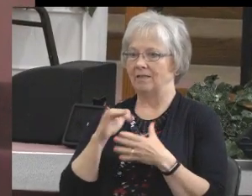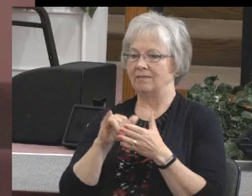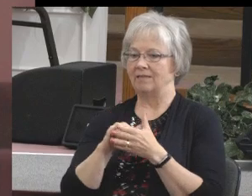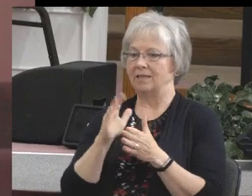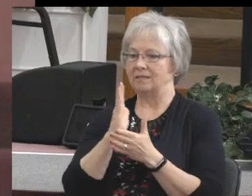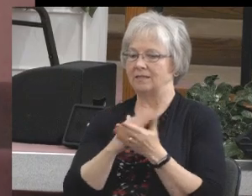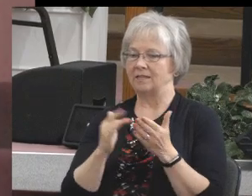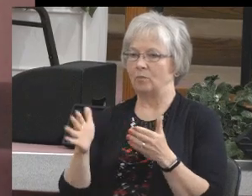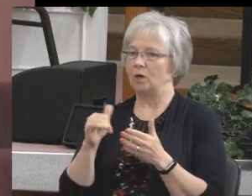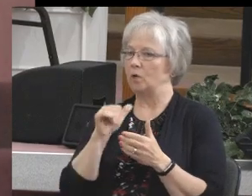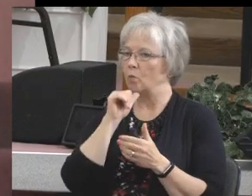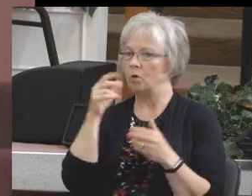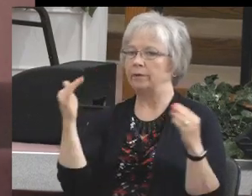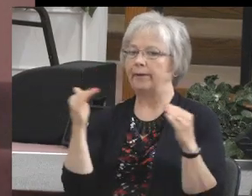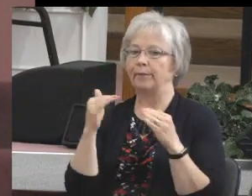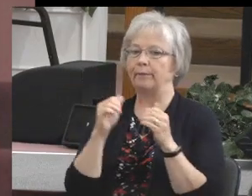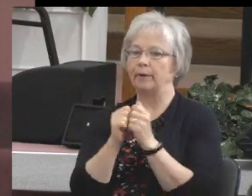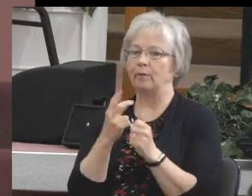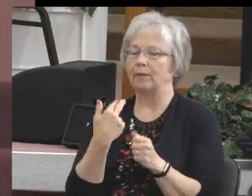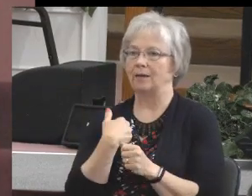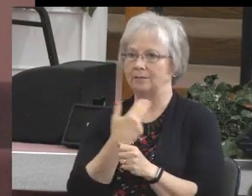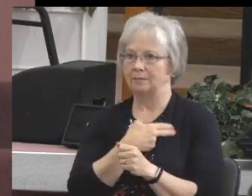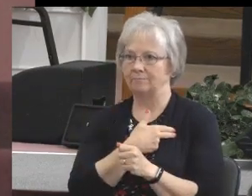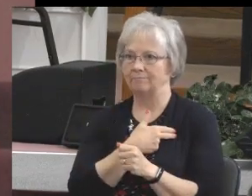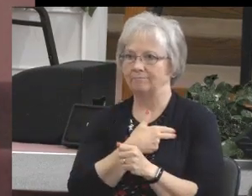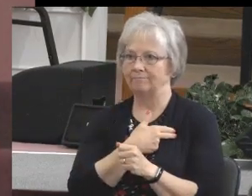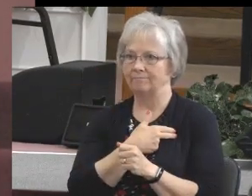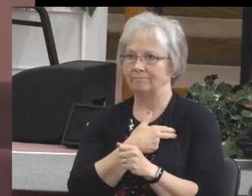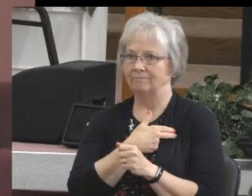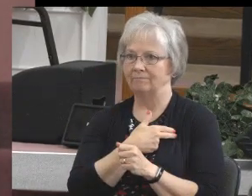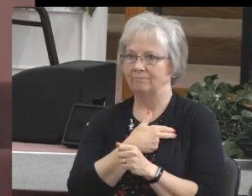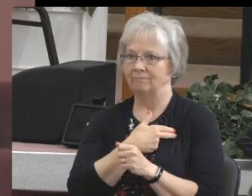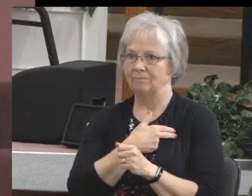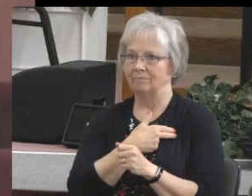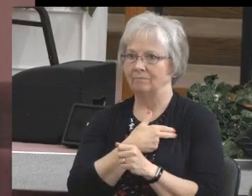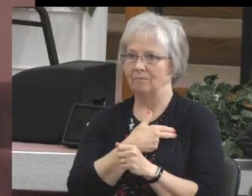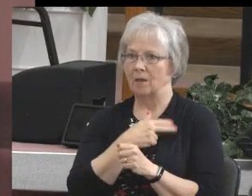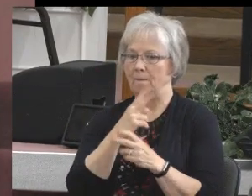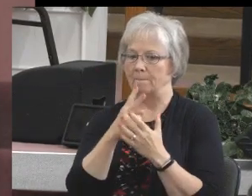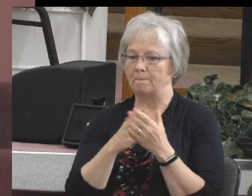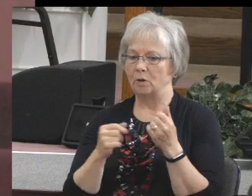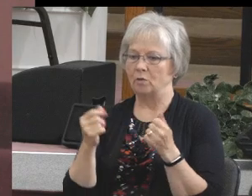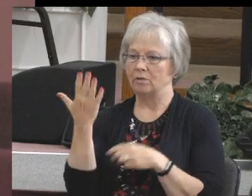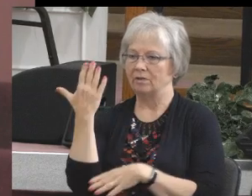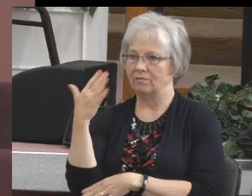And I'm not just talking about that flag, I'm talking about that flag too.